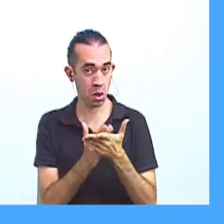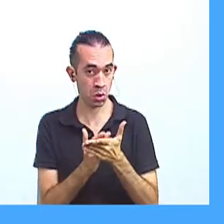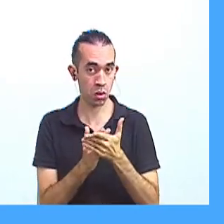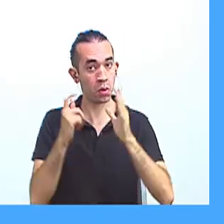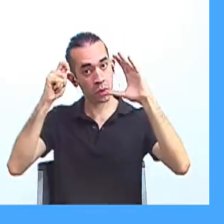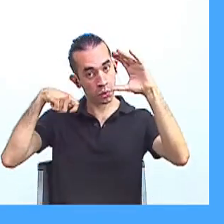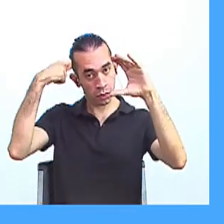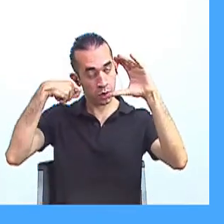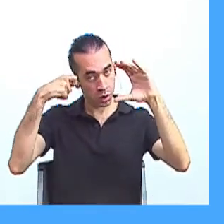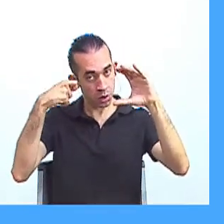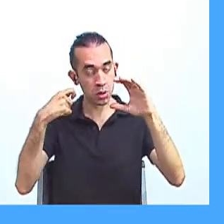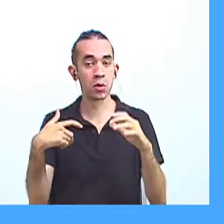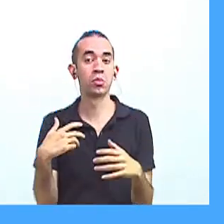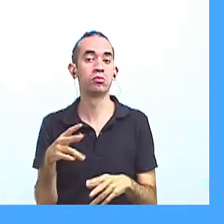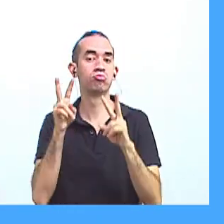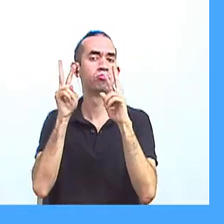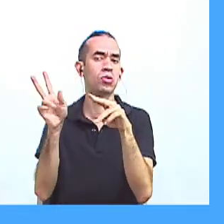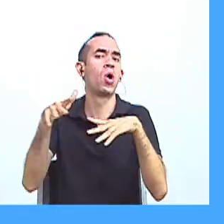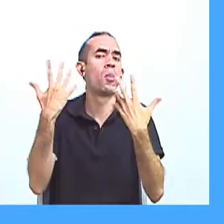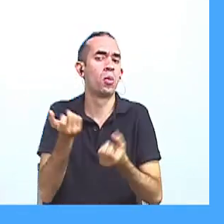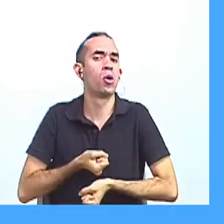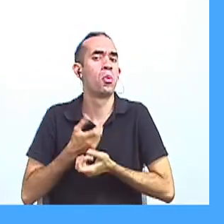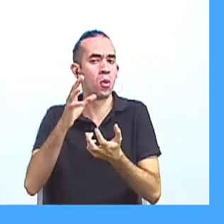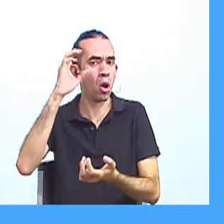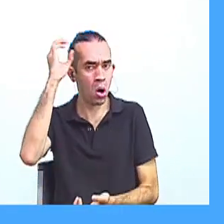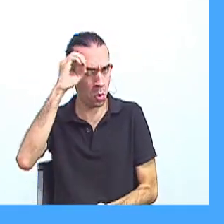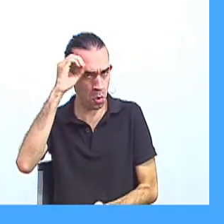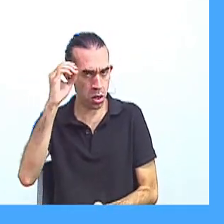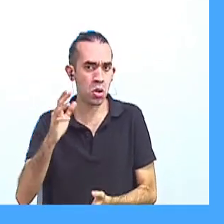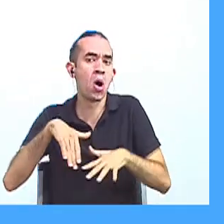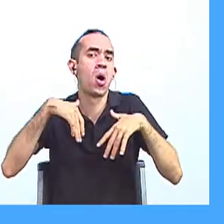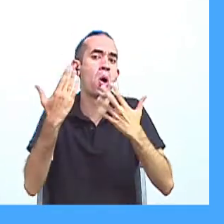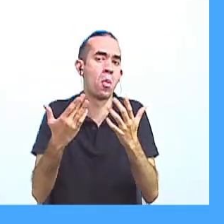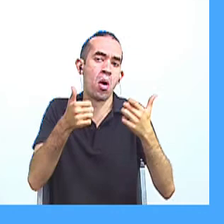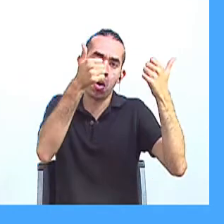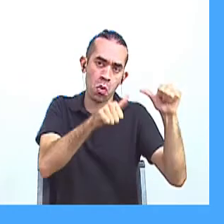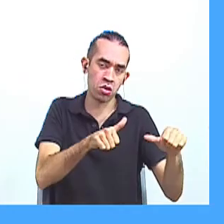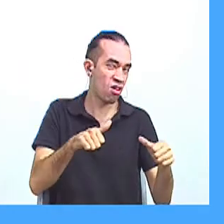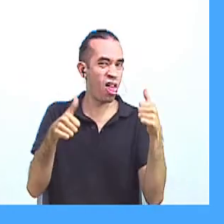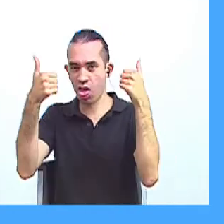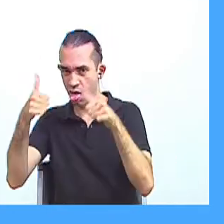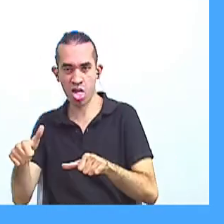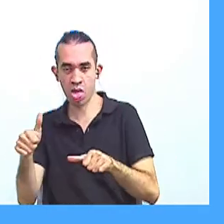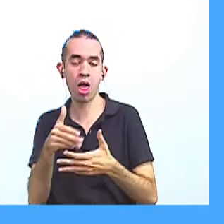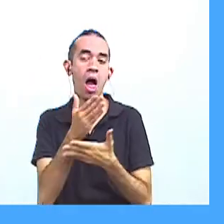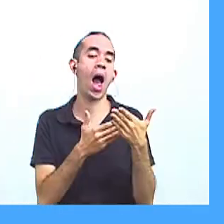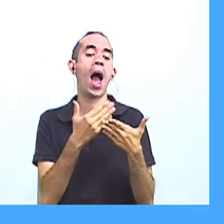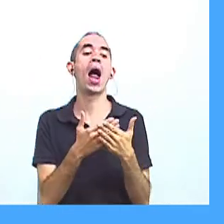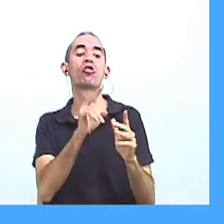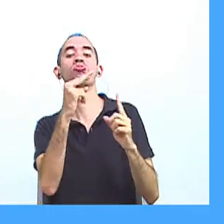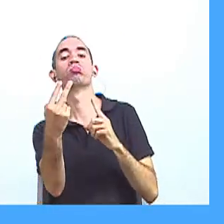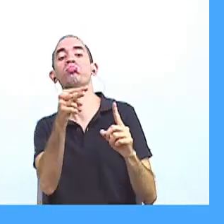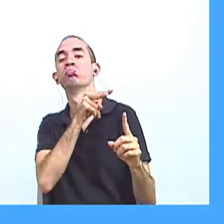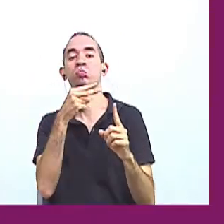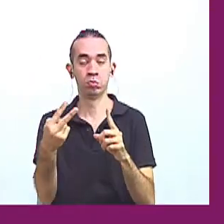video, we'll have a look at how to express your opinions and how you can agree or disagree with someone else's point of